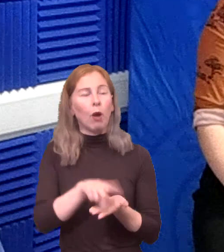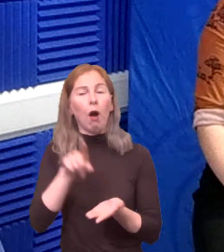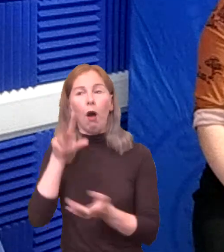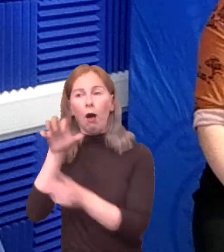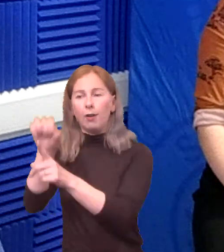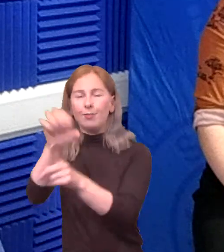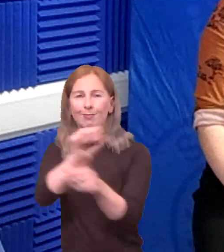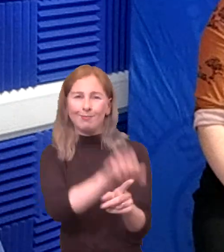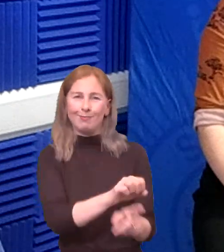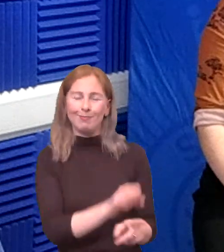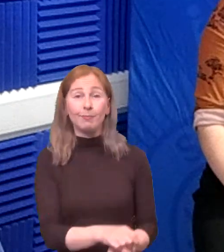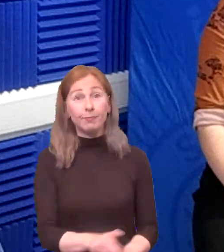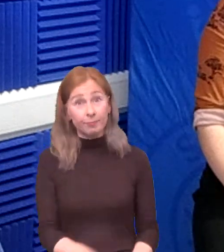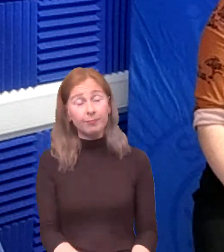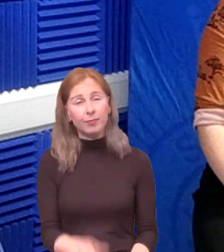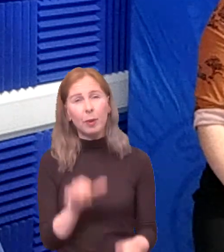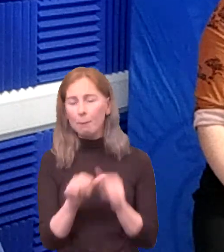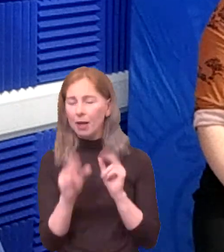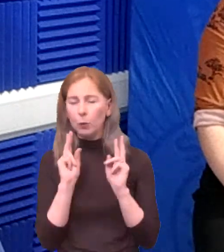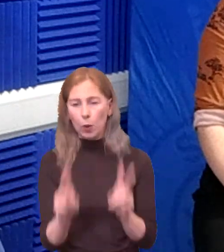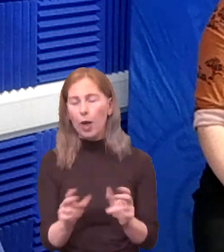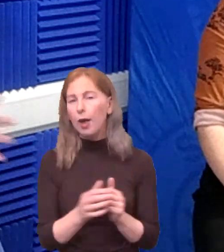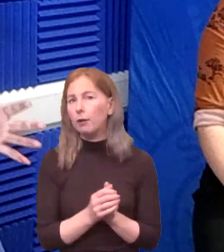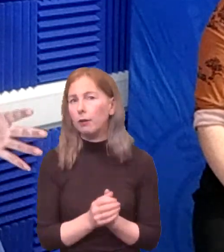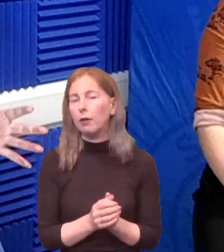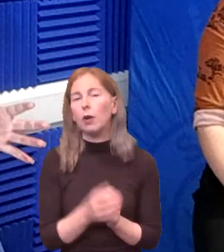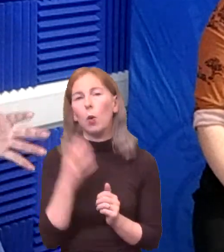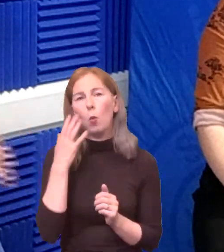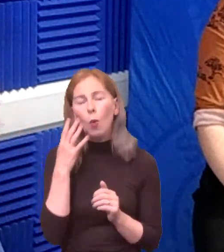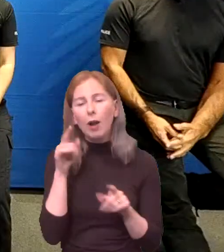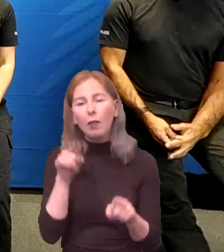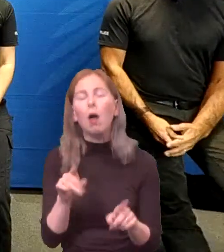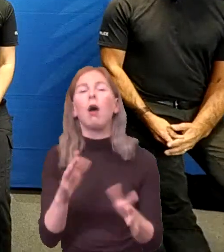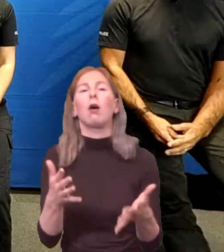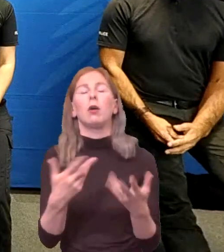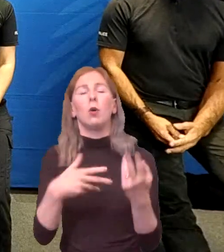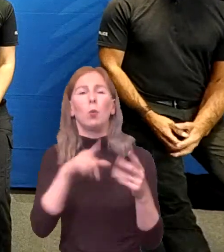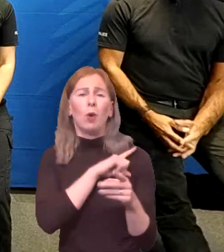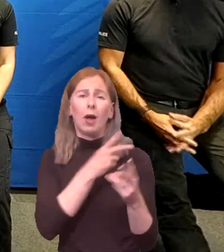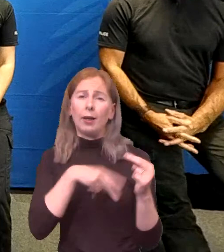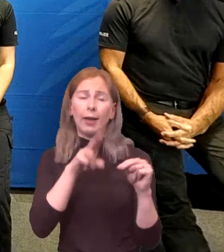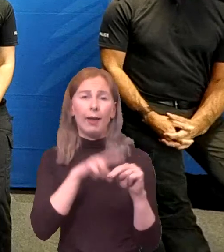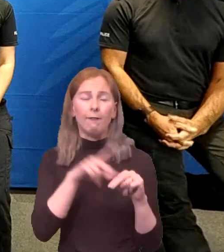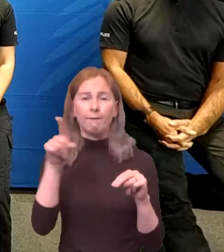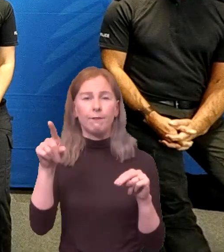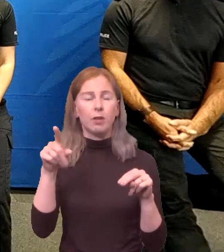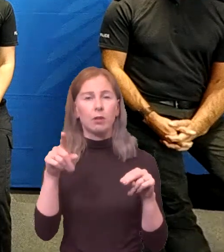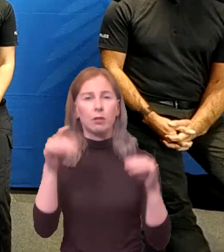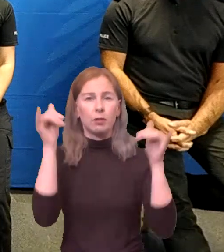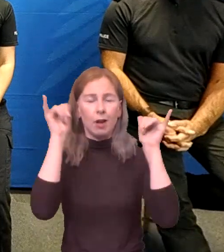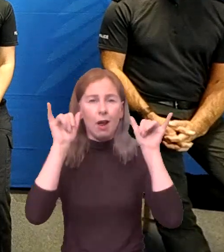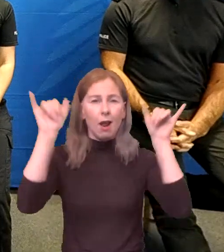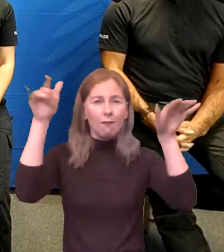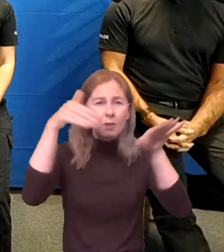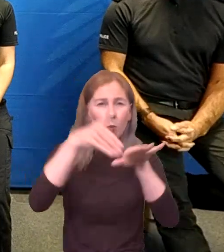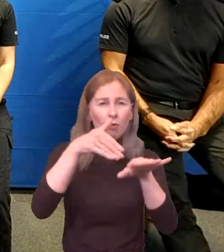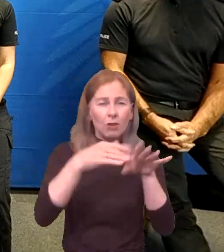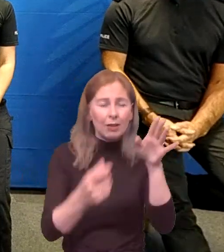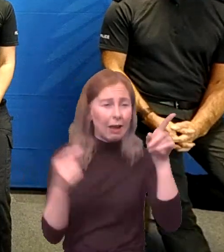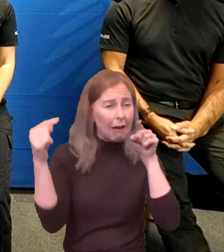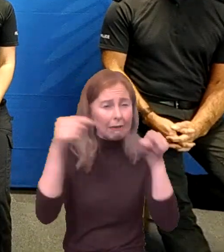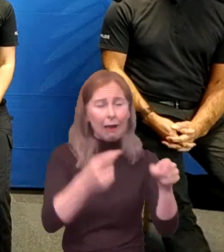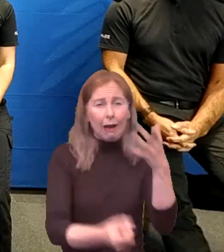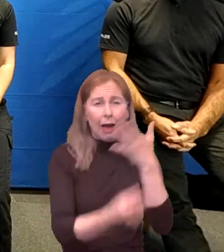something we really, really encourage people to do, because once you've had your kit stolen, once you've had a livestock worrying attack, once you've been broken into,